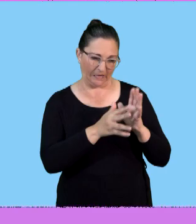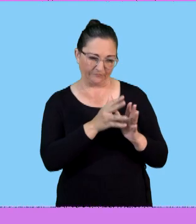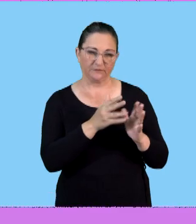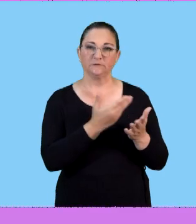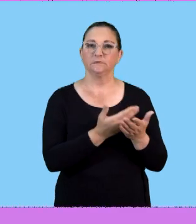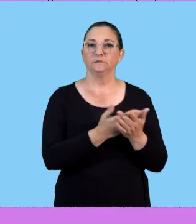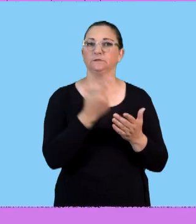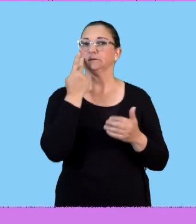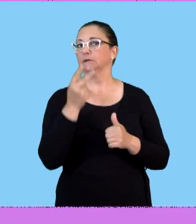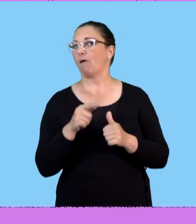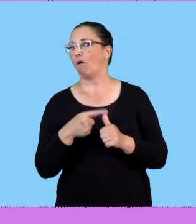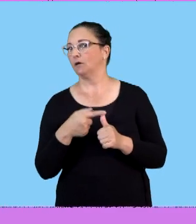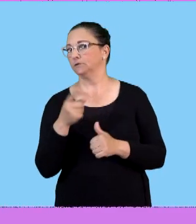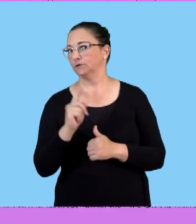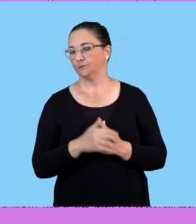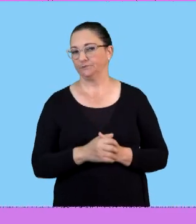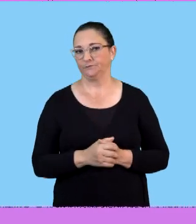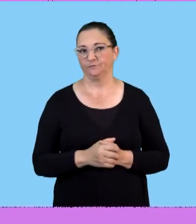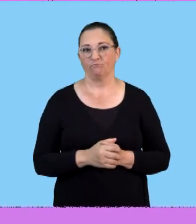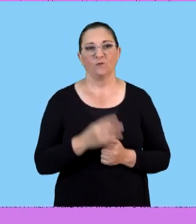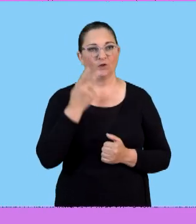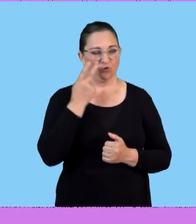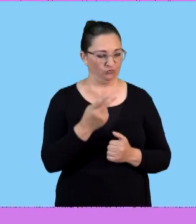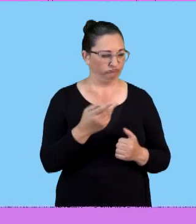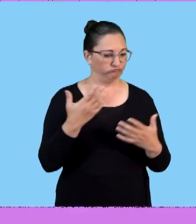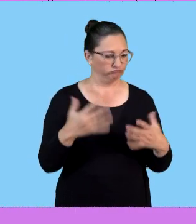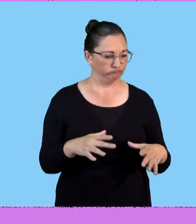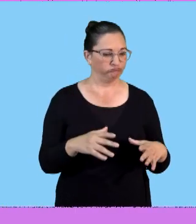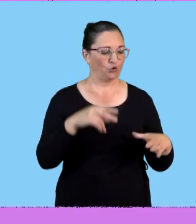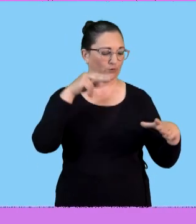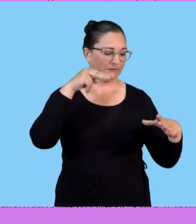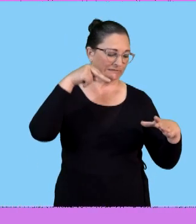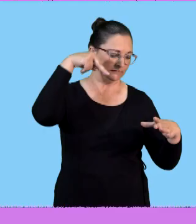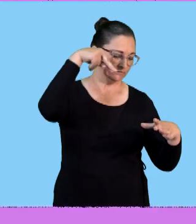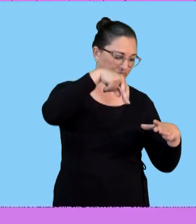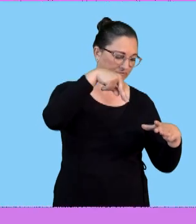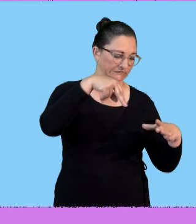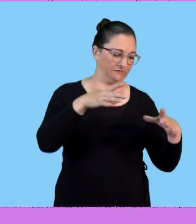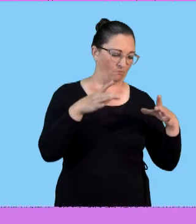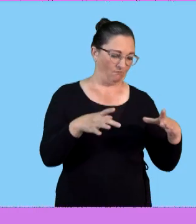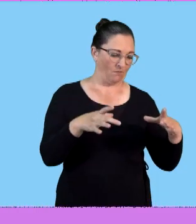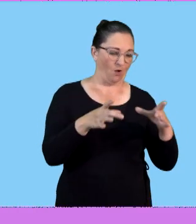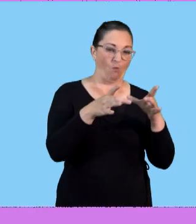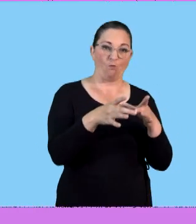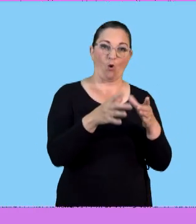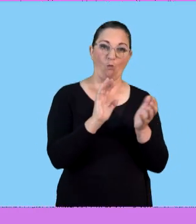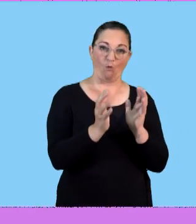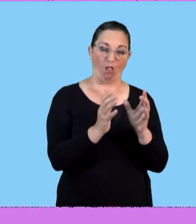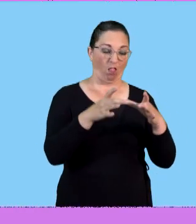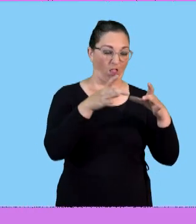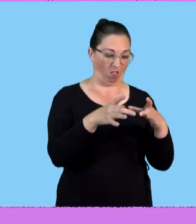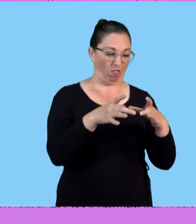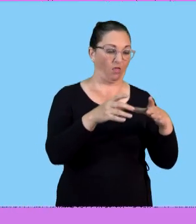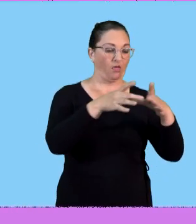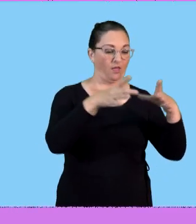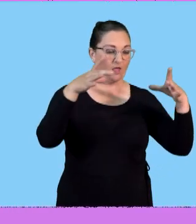diagram and use it to answer the question that follow. Right, we already looked at it. It's a direct view of the area between the